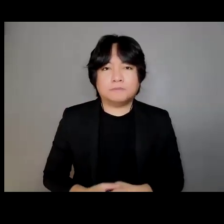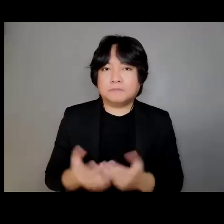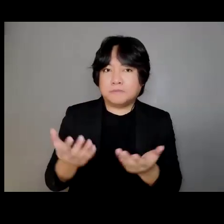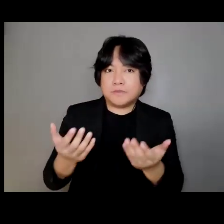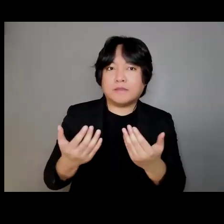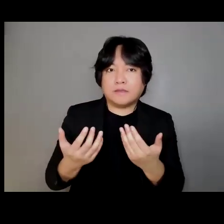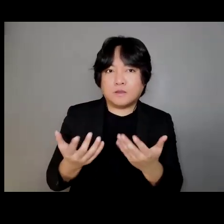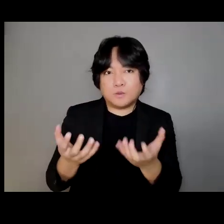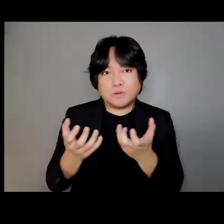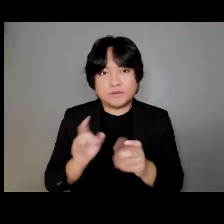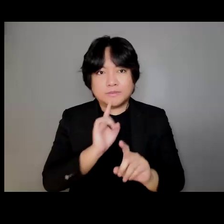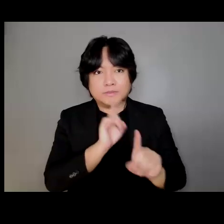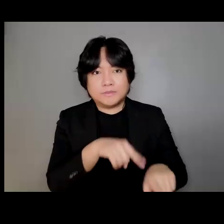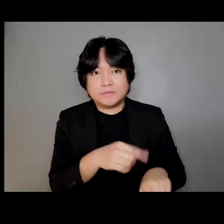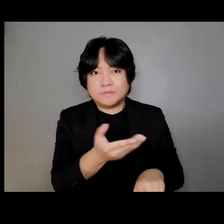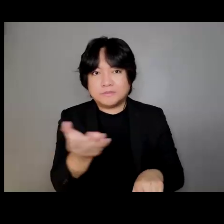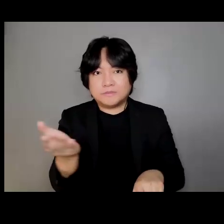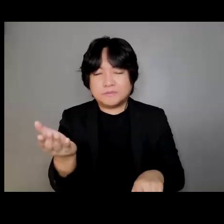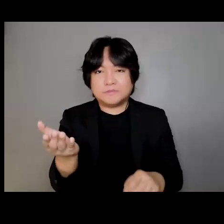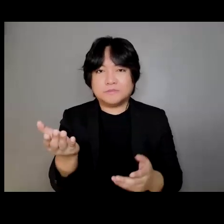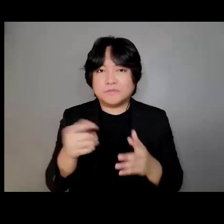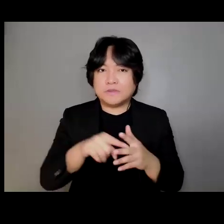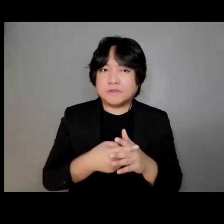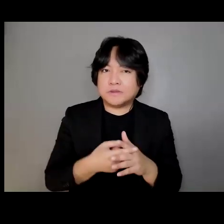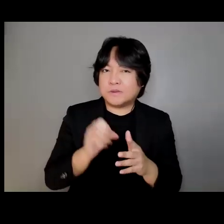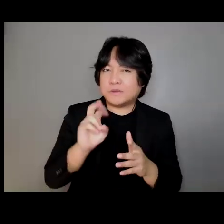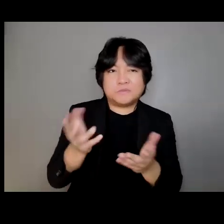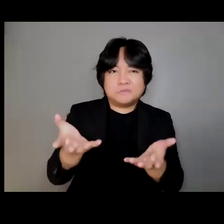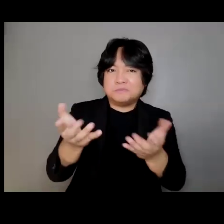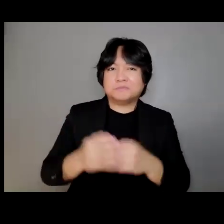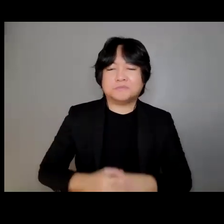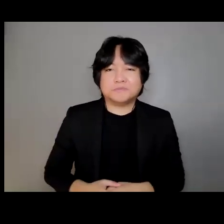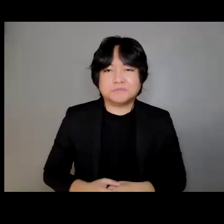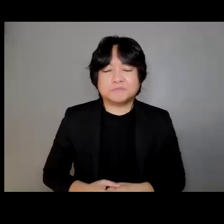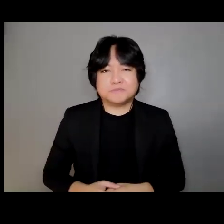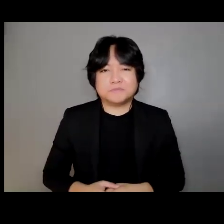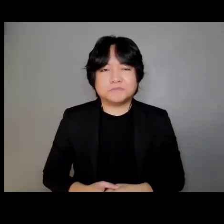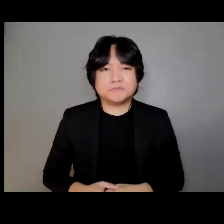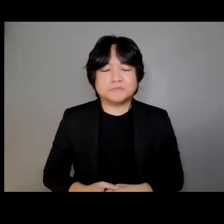to get start or get the ball rolling?